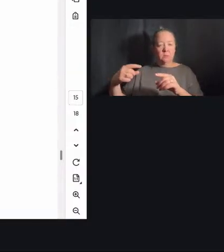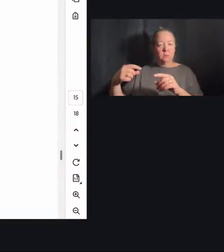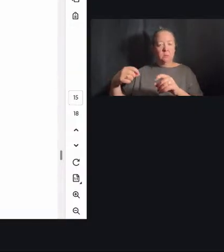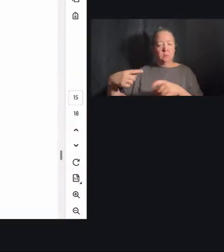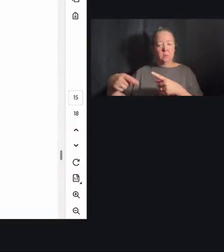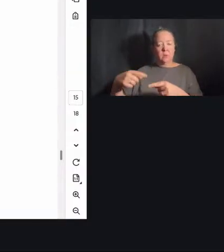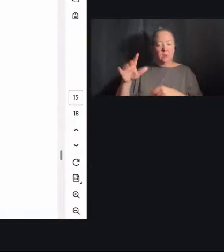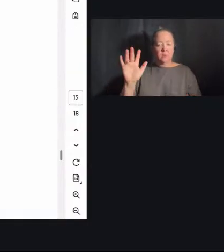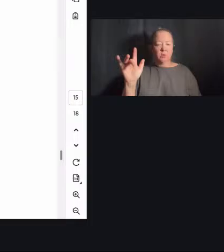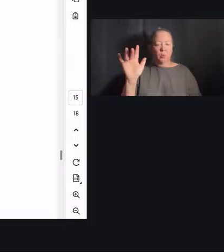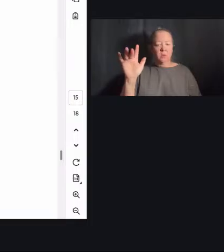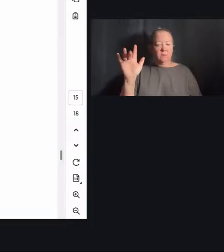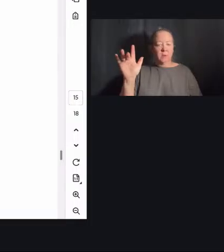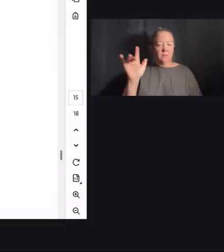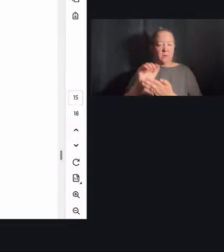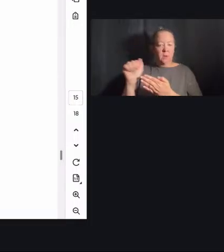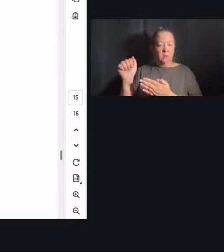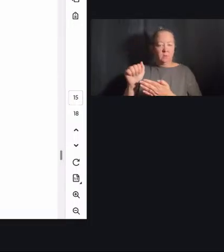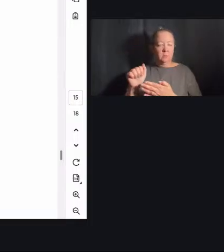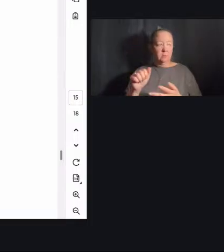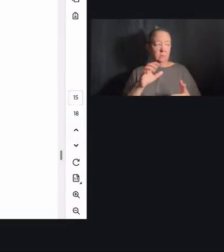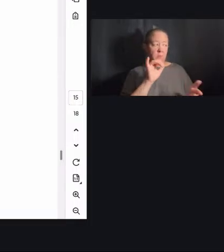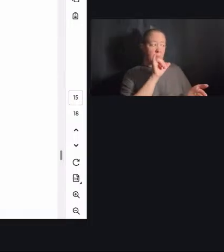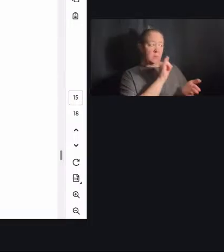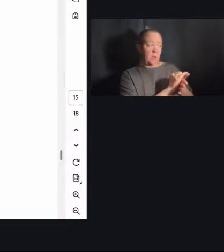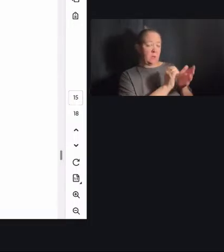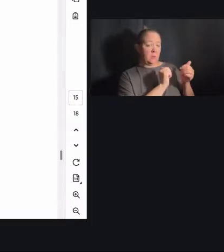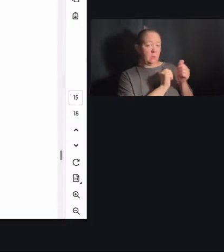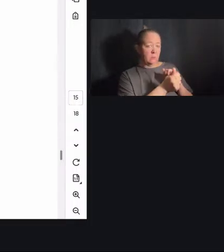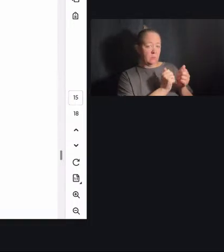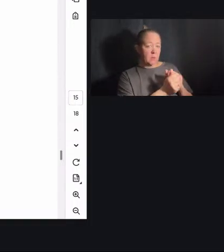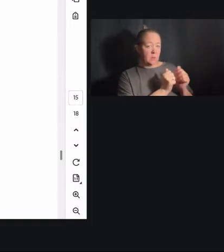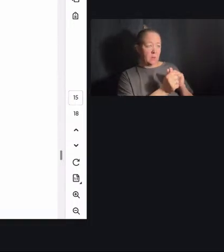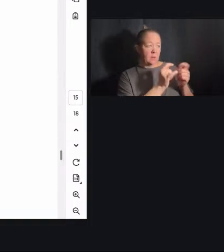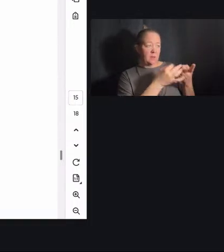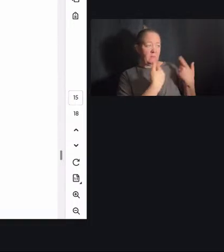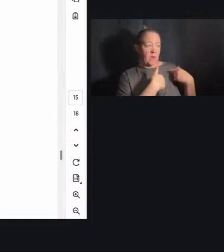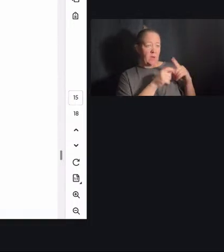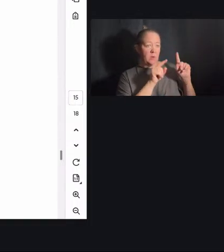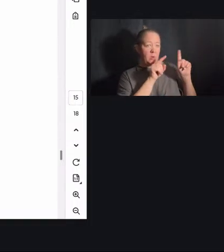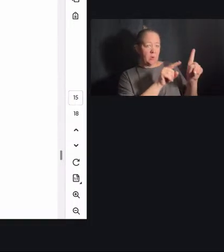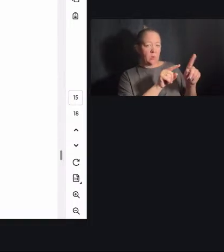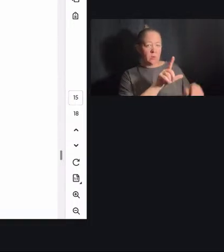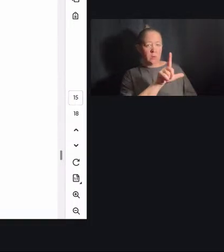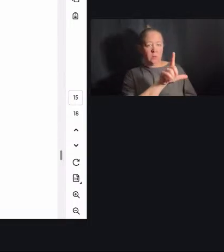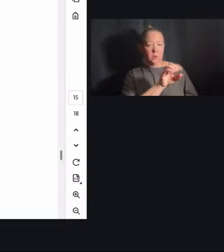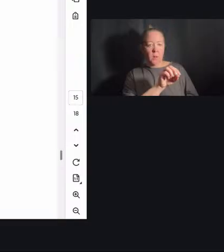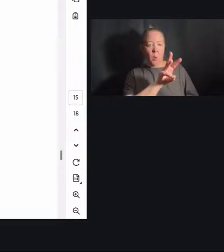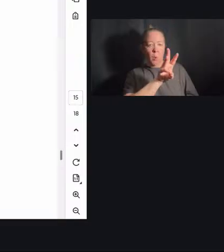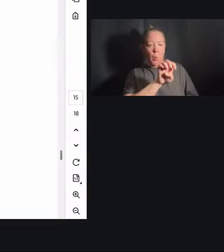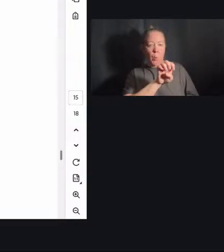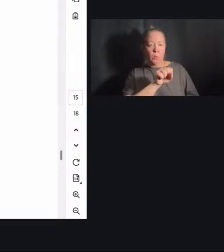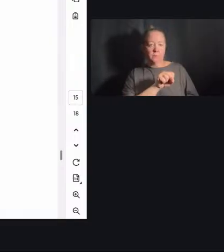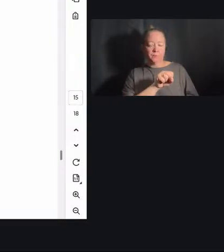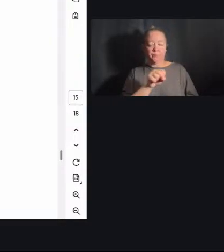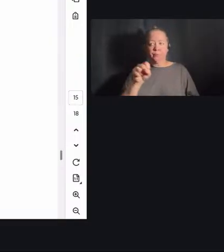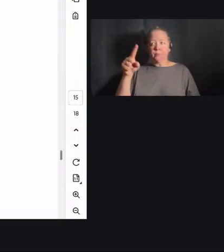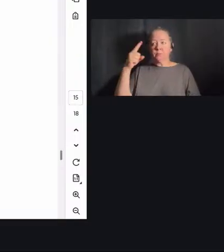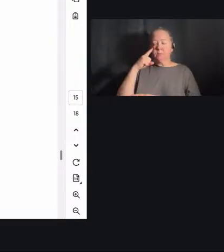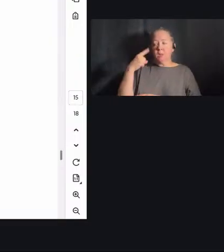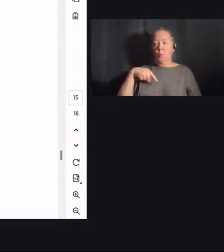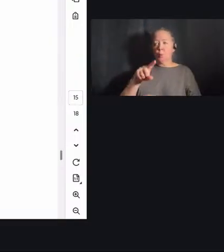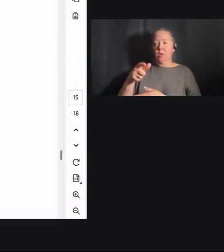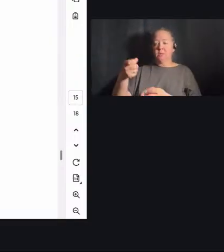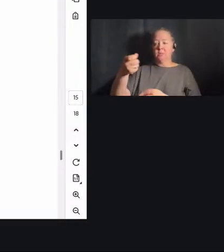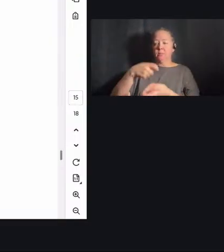Is that competitive to what you would get if I were to go to like a Lowe's? I believe we're subsidizing that slightly. I think we pay about 30,